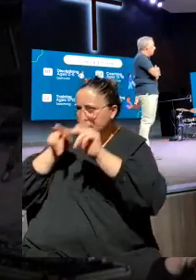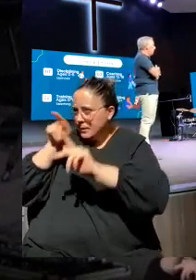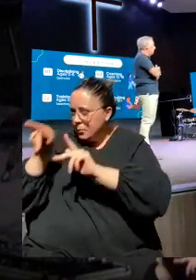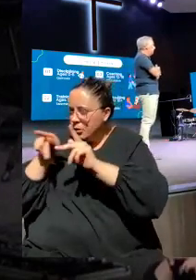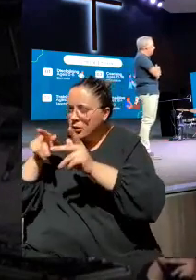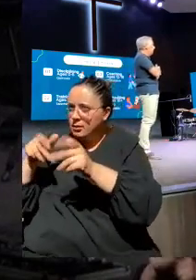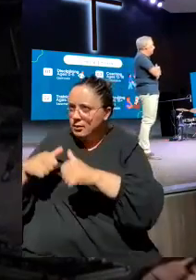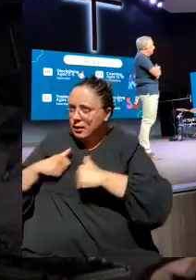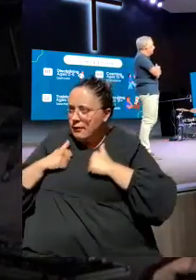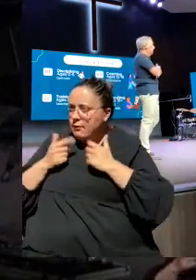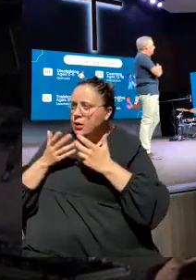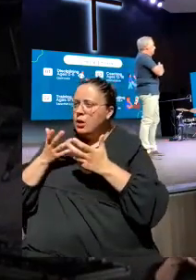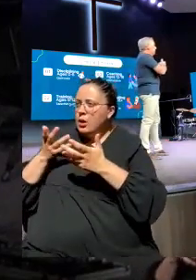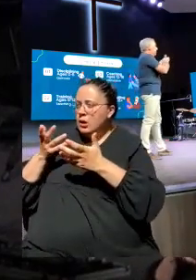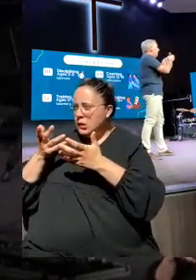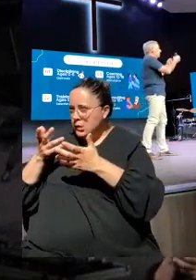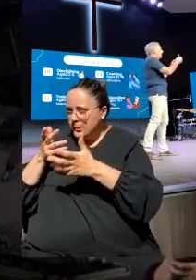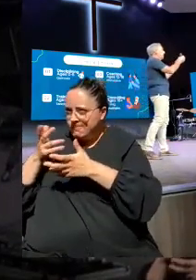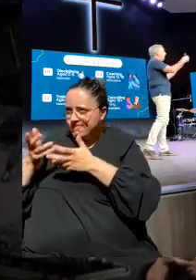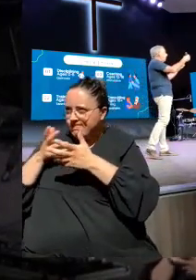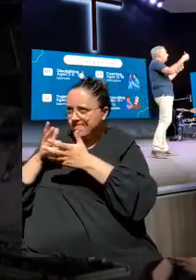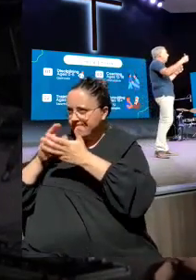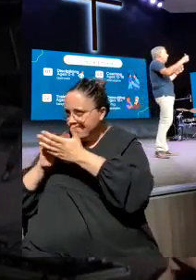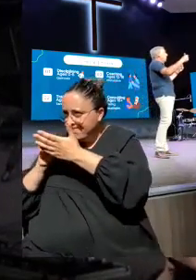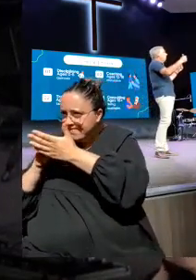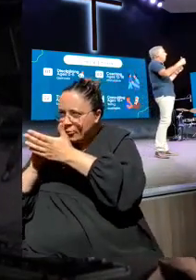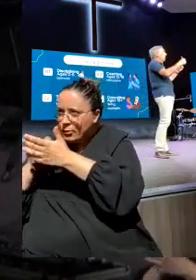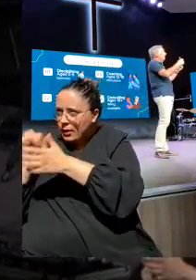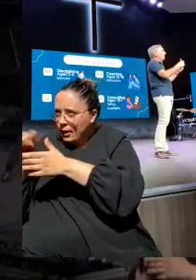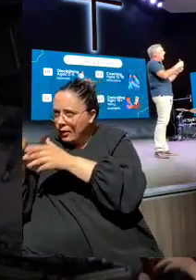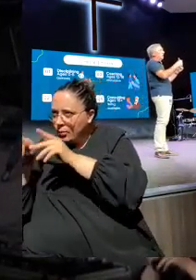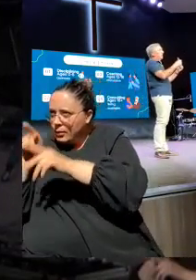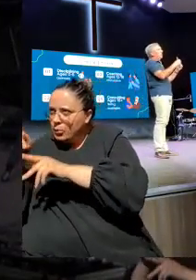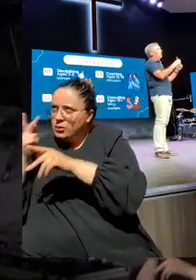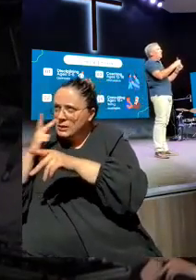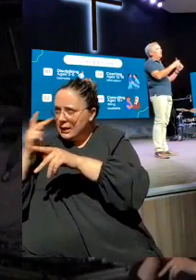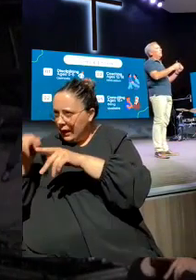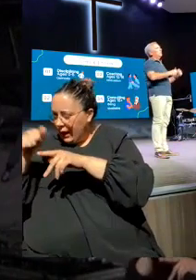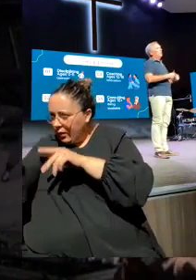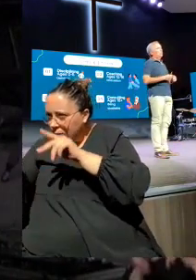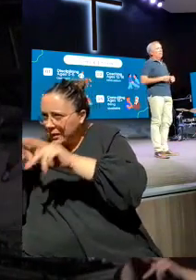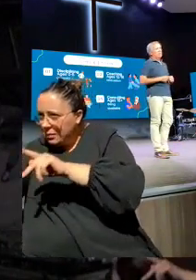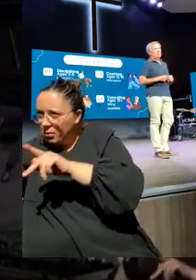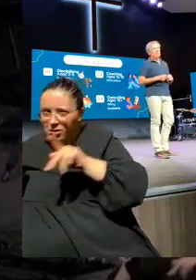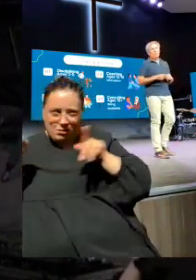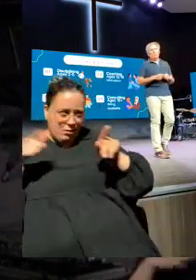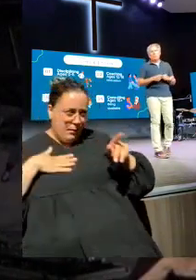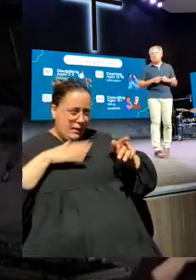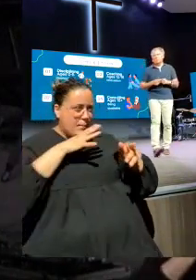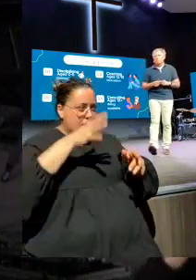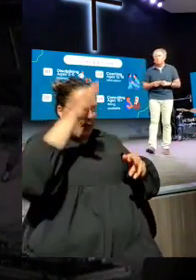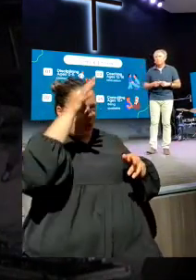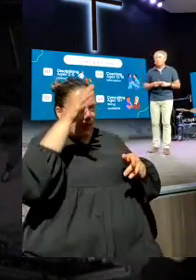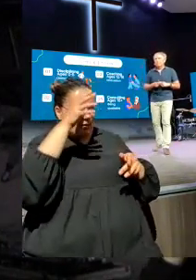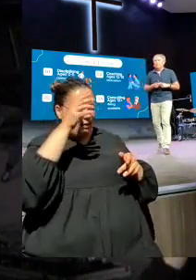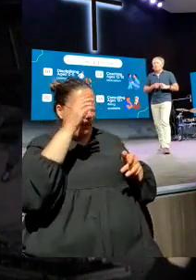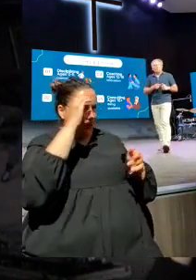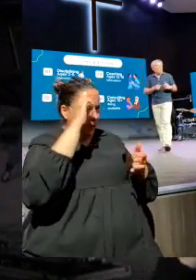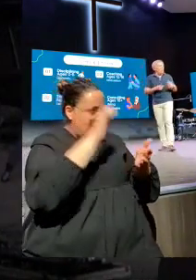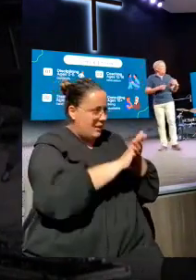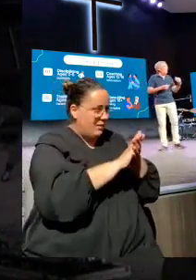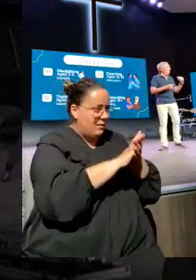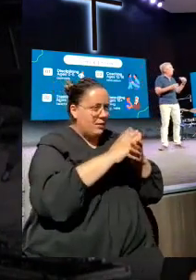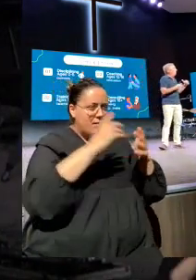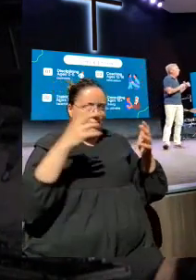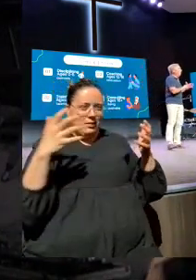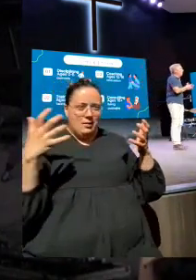them to see if other people believe the same things and live the same way as their parents do. And so